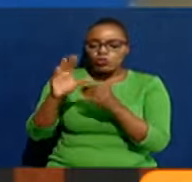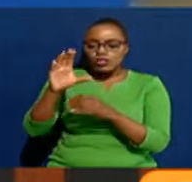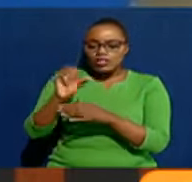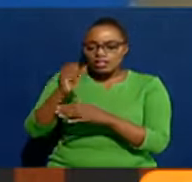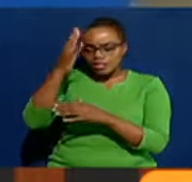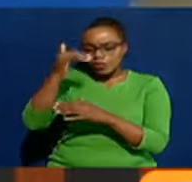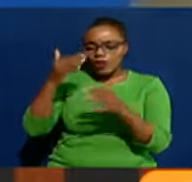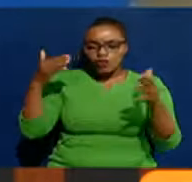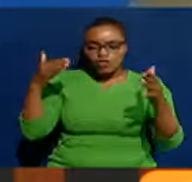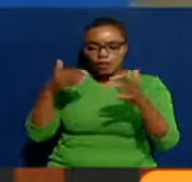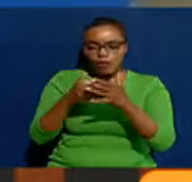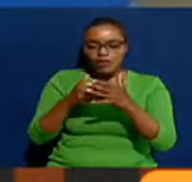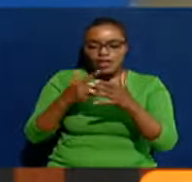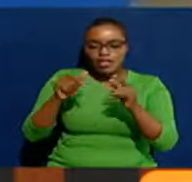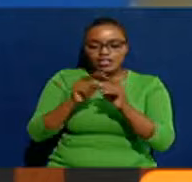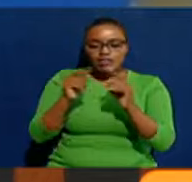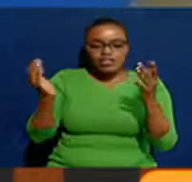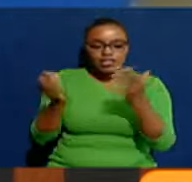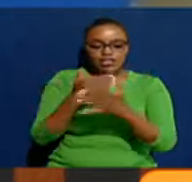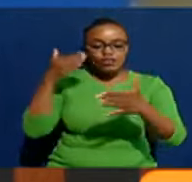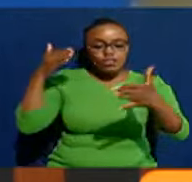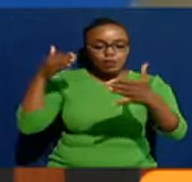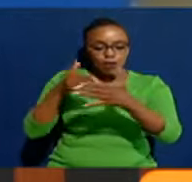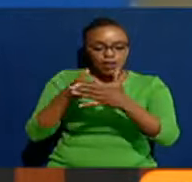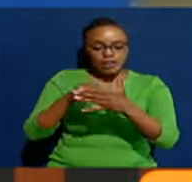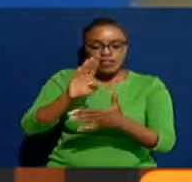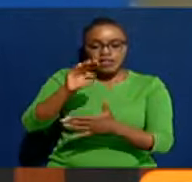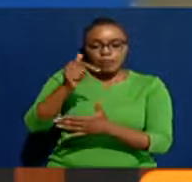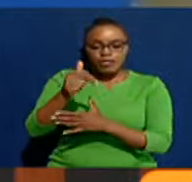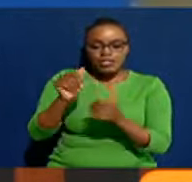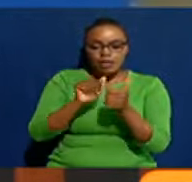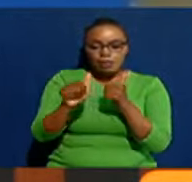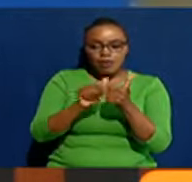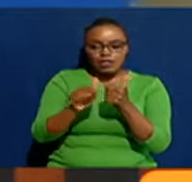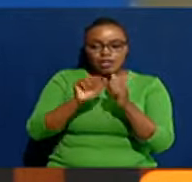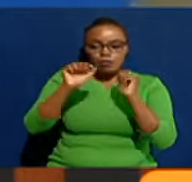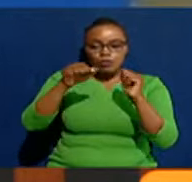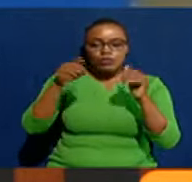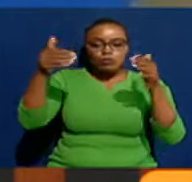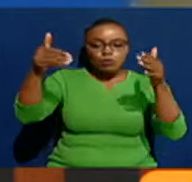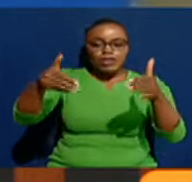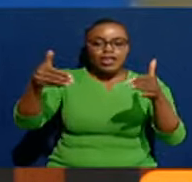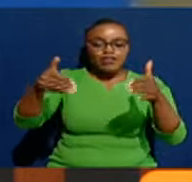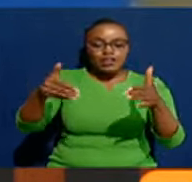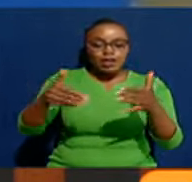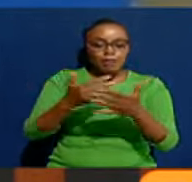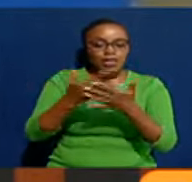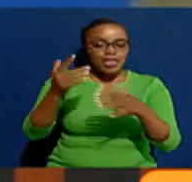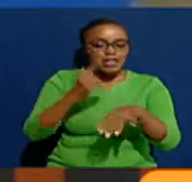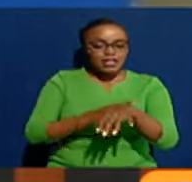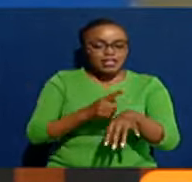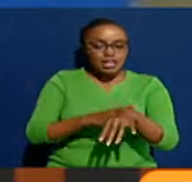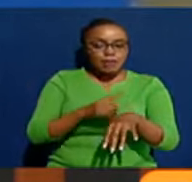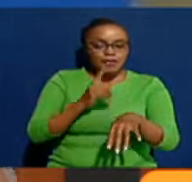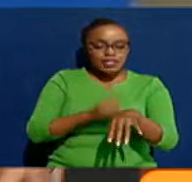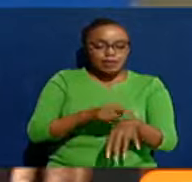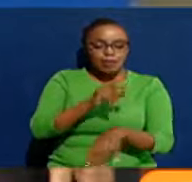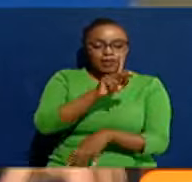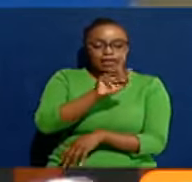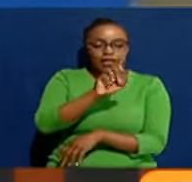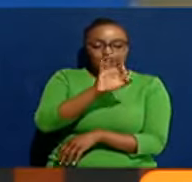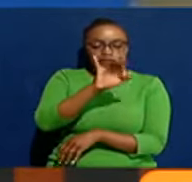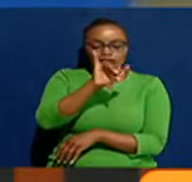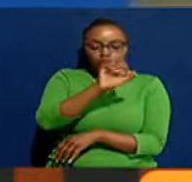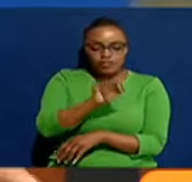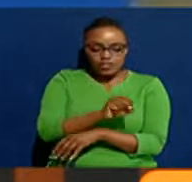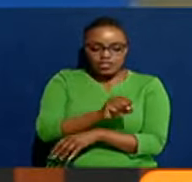of the ban. Now, with the lifting of the ban, BT maize is the one that can become available anytime once KEFIS registers